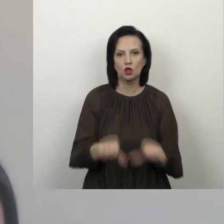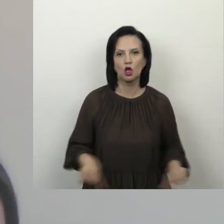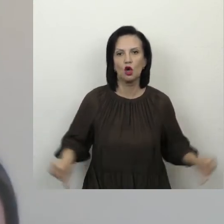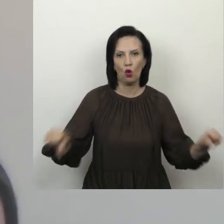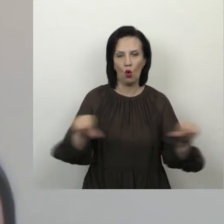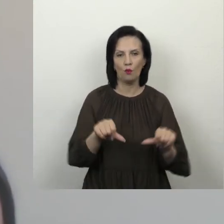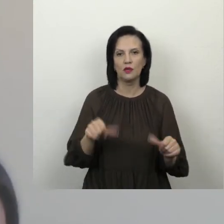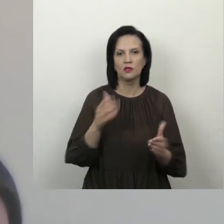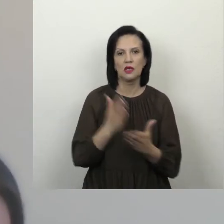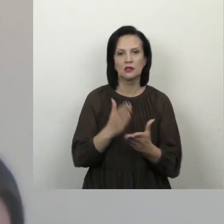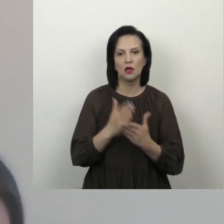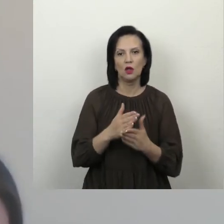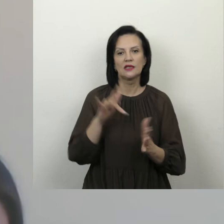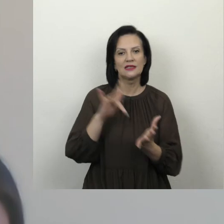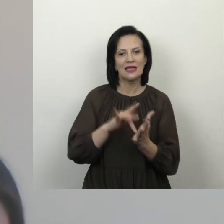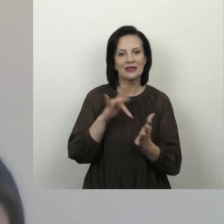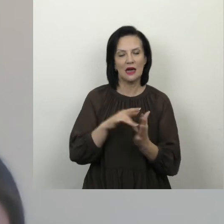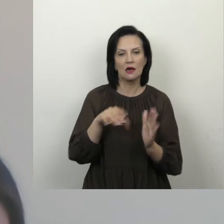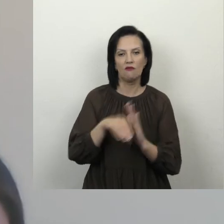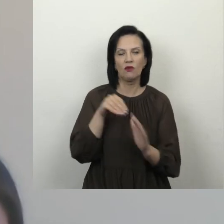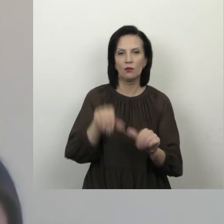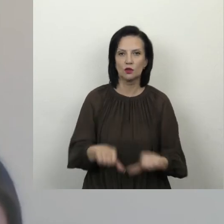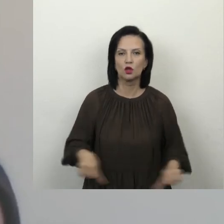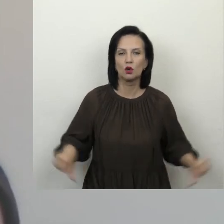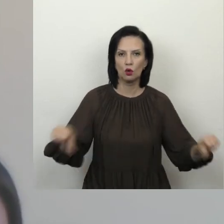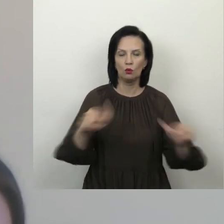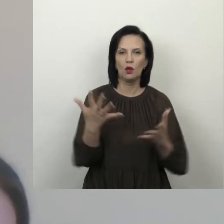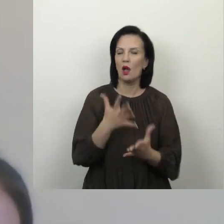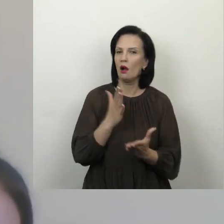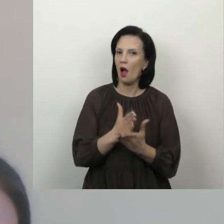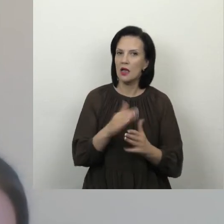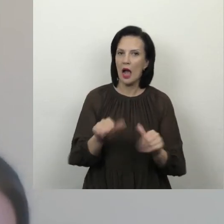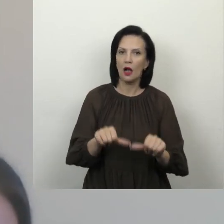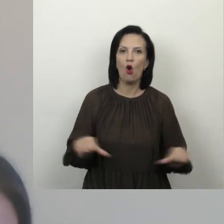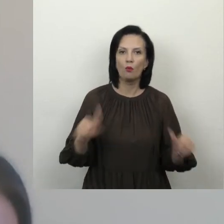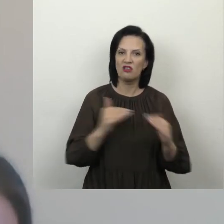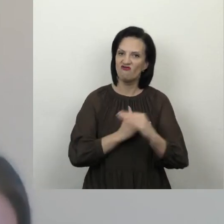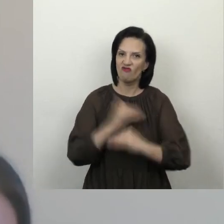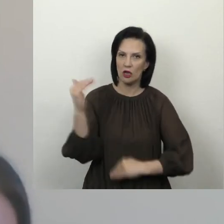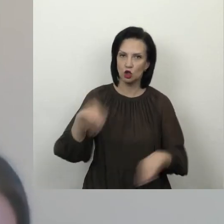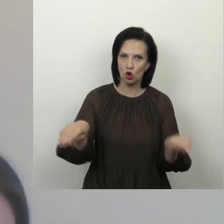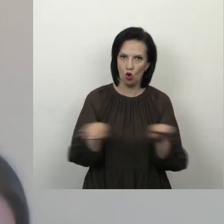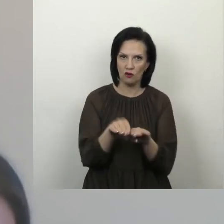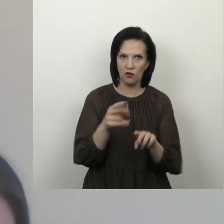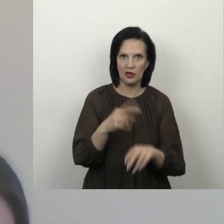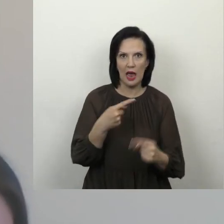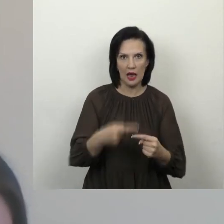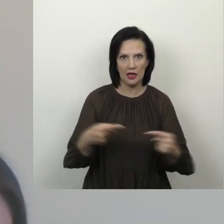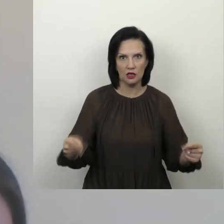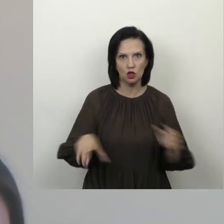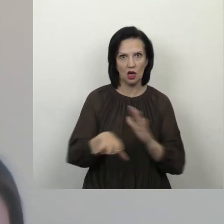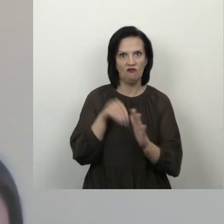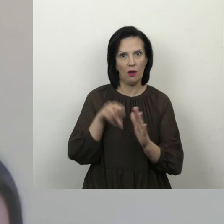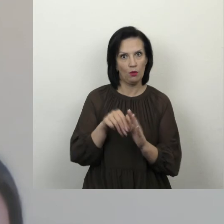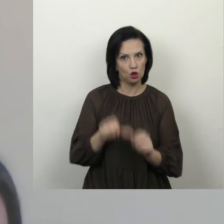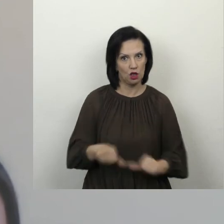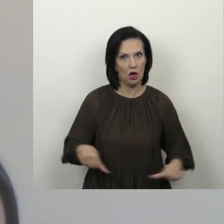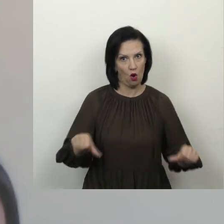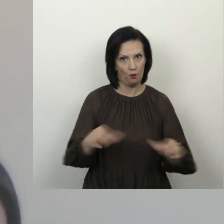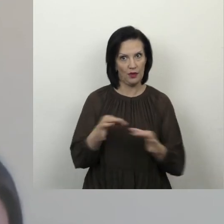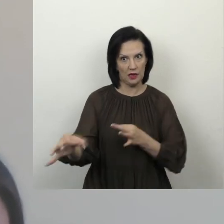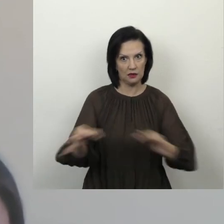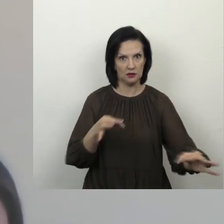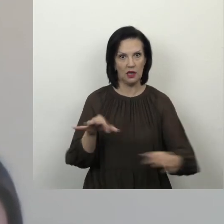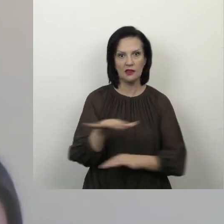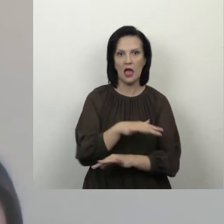The system of election commissions are the Central Election Commission, that's the highest level commission. For other